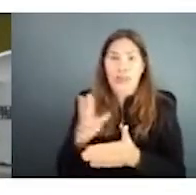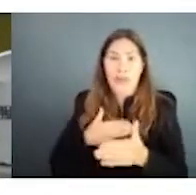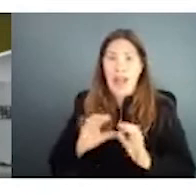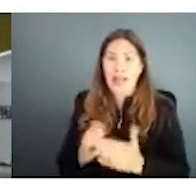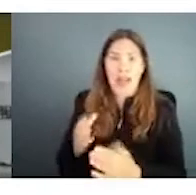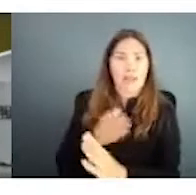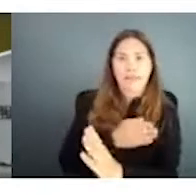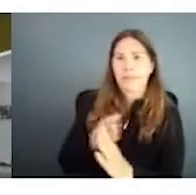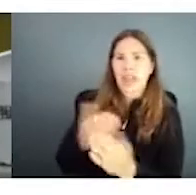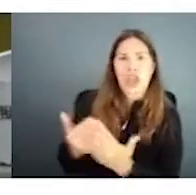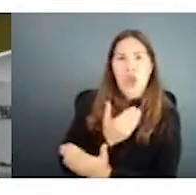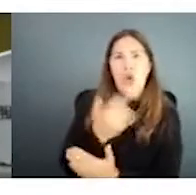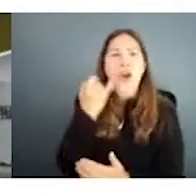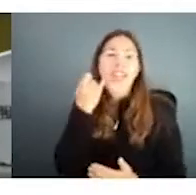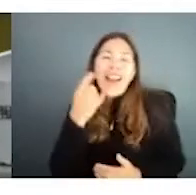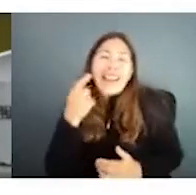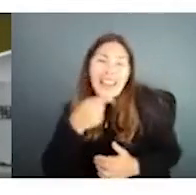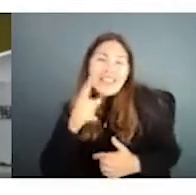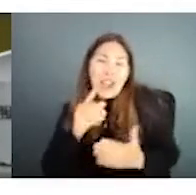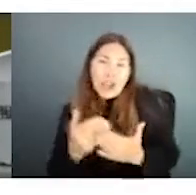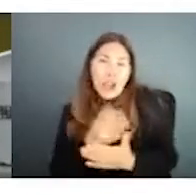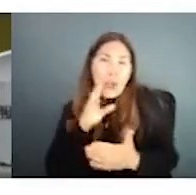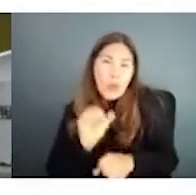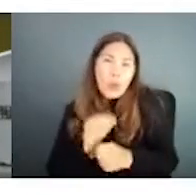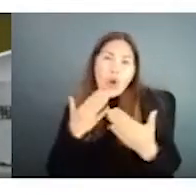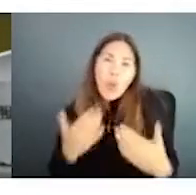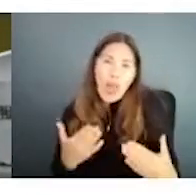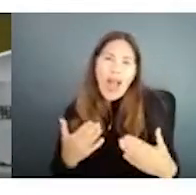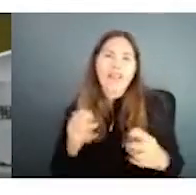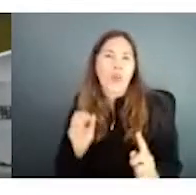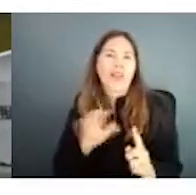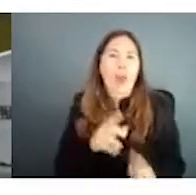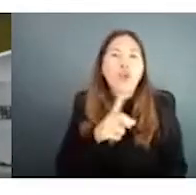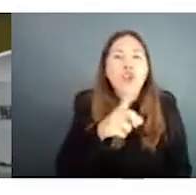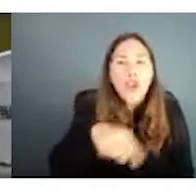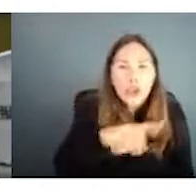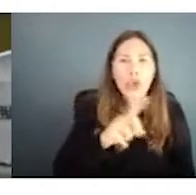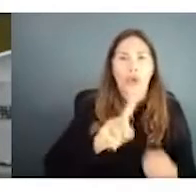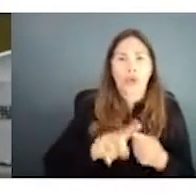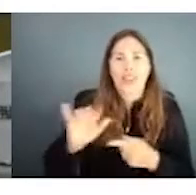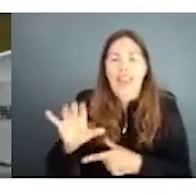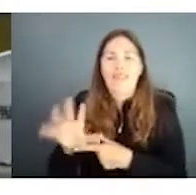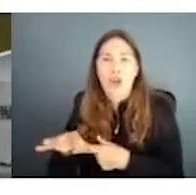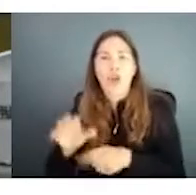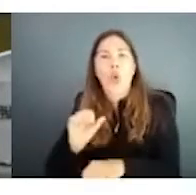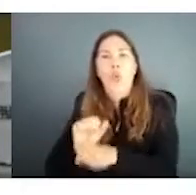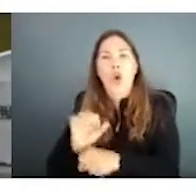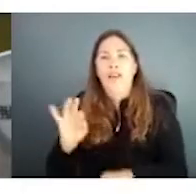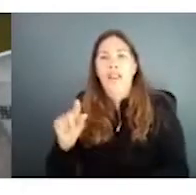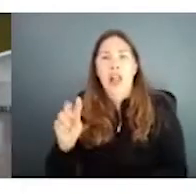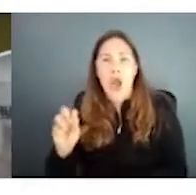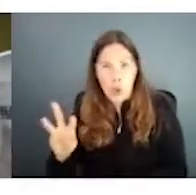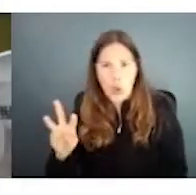thought if you were new to the software, it would work just as well to help expose you to the video workflow. And